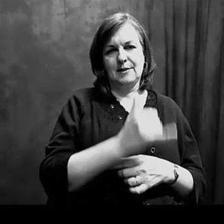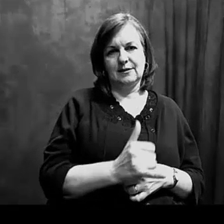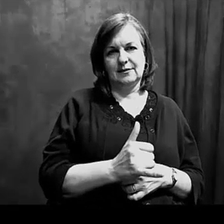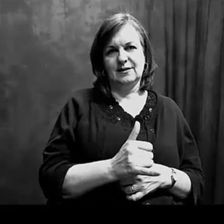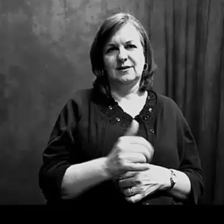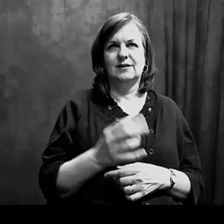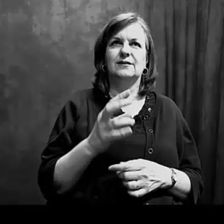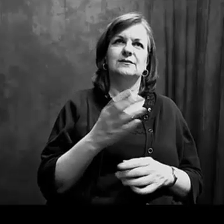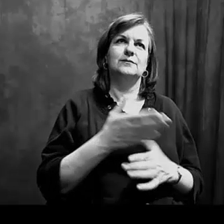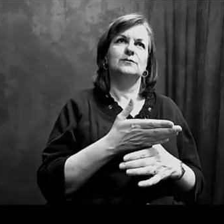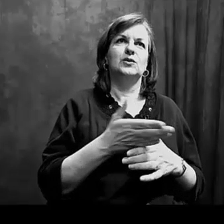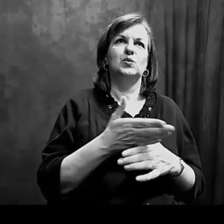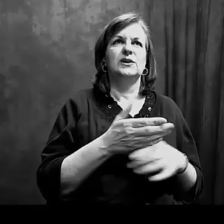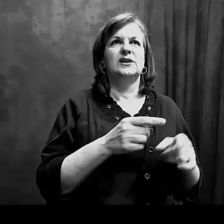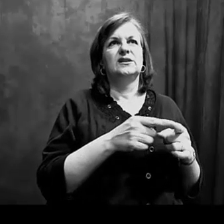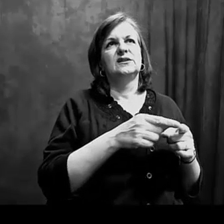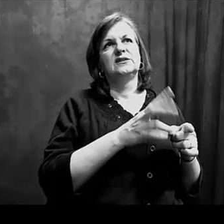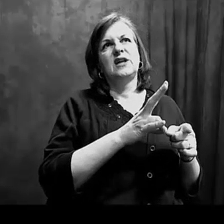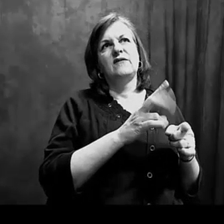you know,